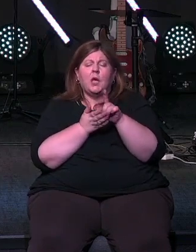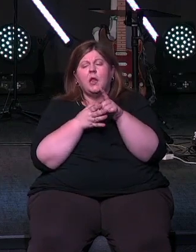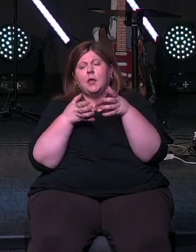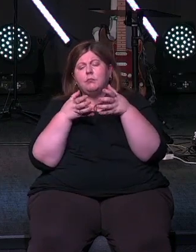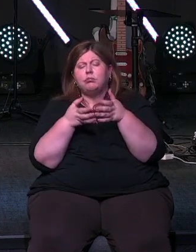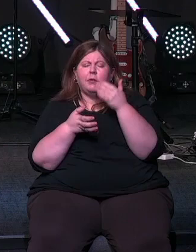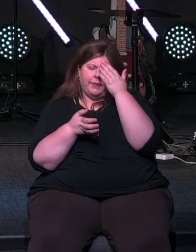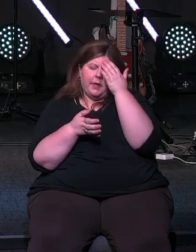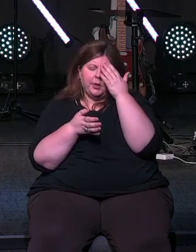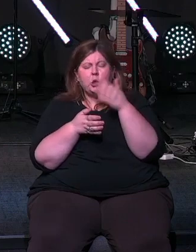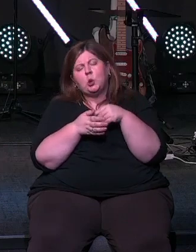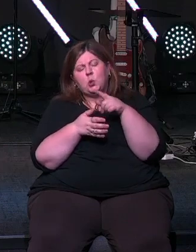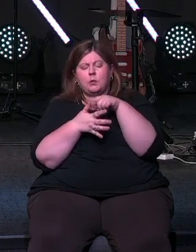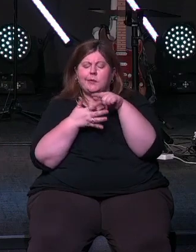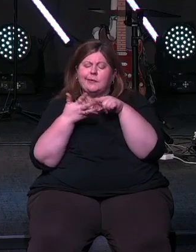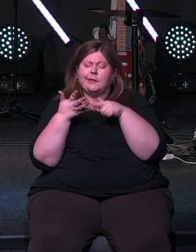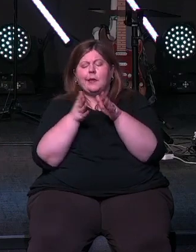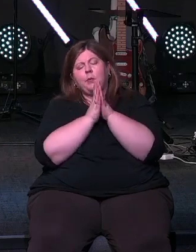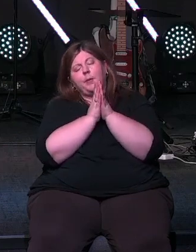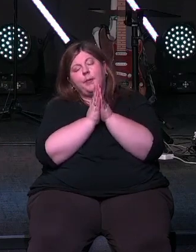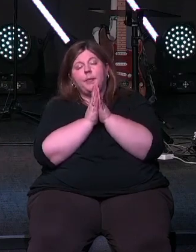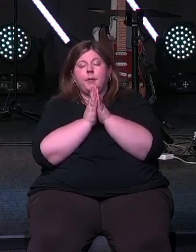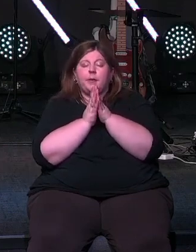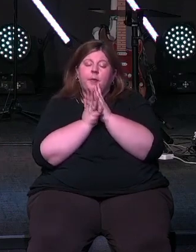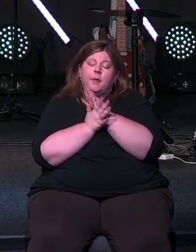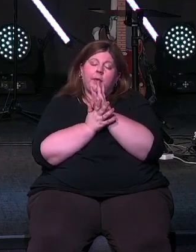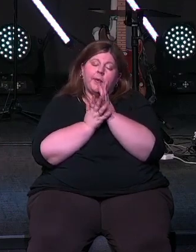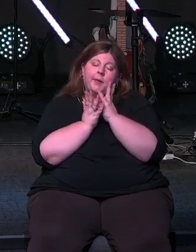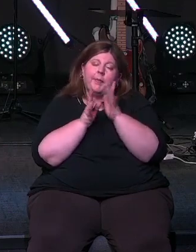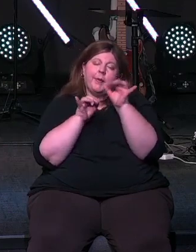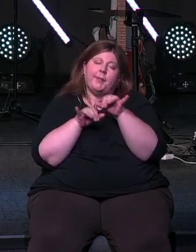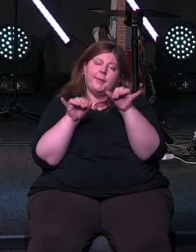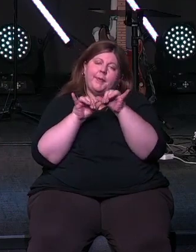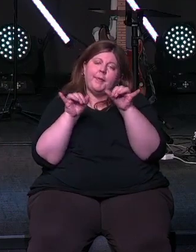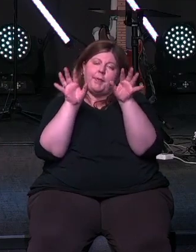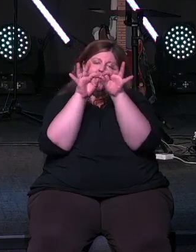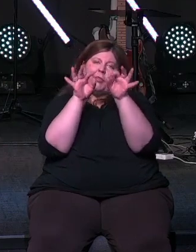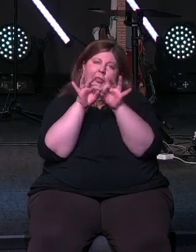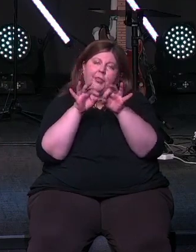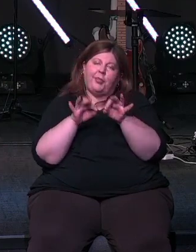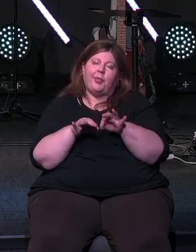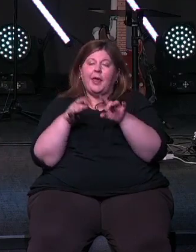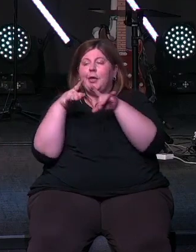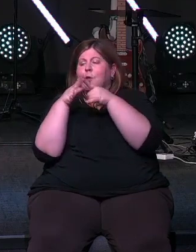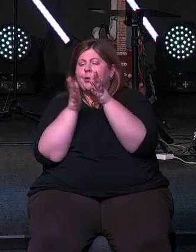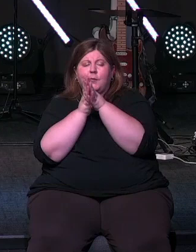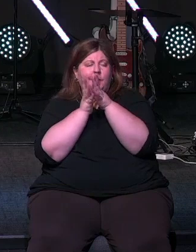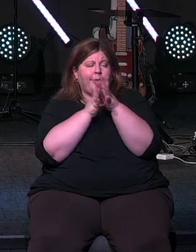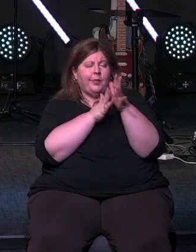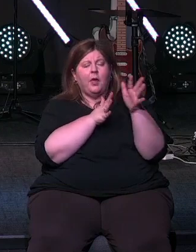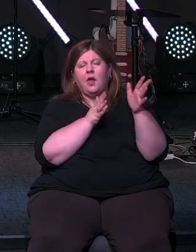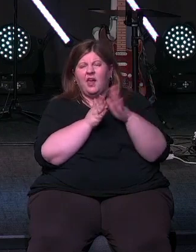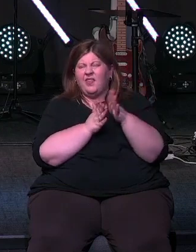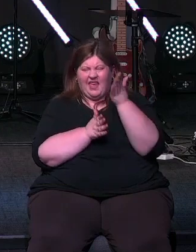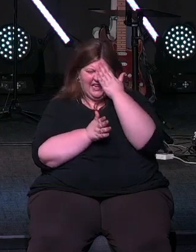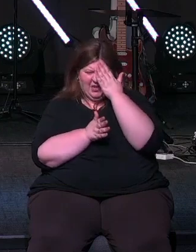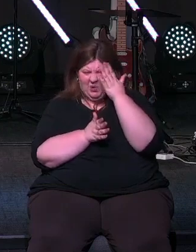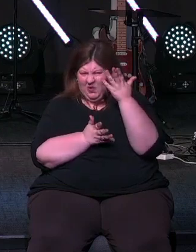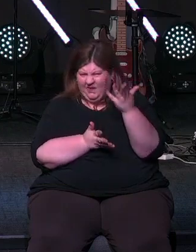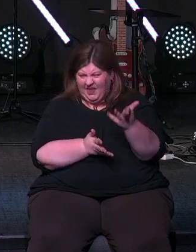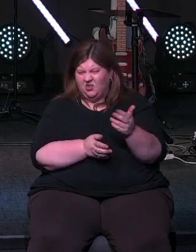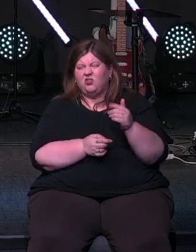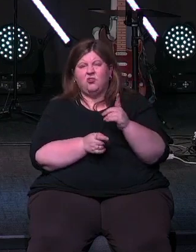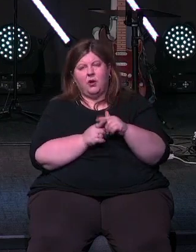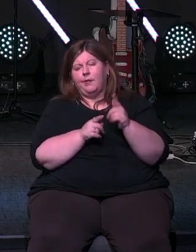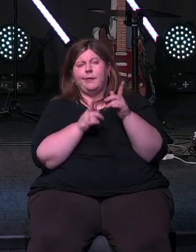They knew their prayers. They were often recited. They were formulaic. You say this, you quote this, you start here, you end here. It's usually around the same